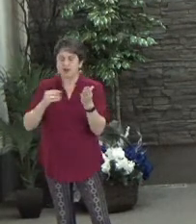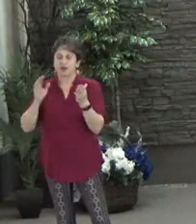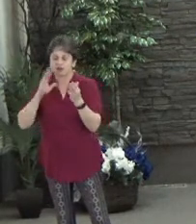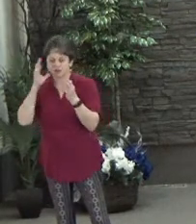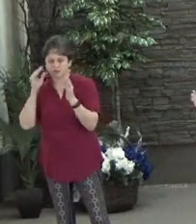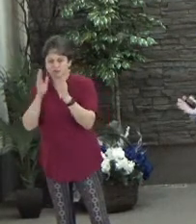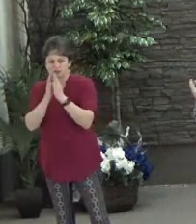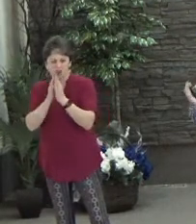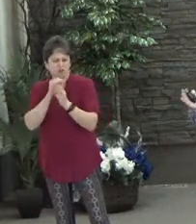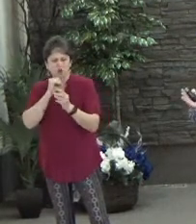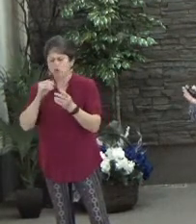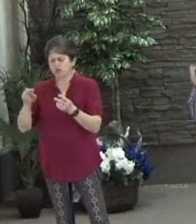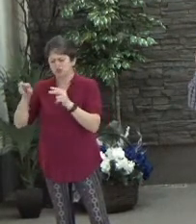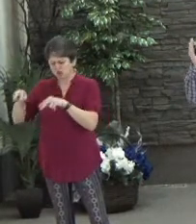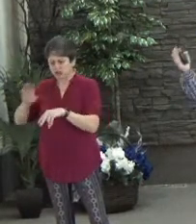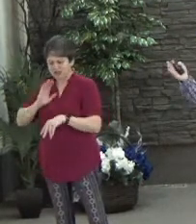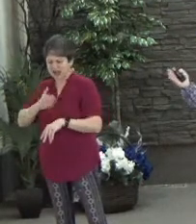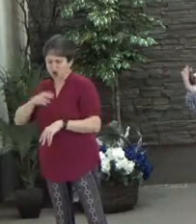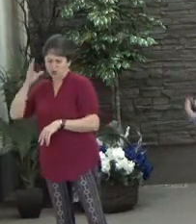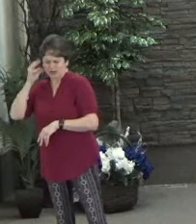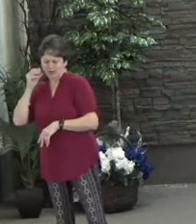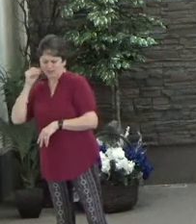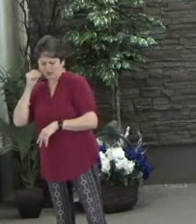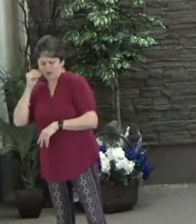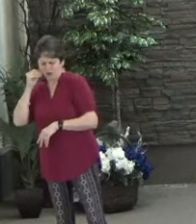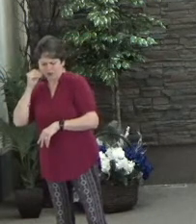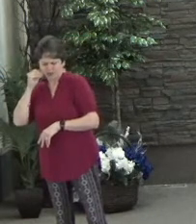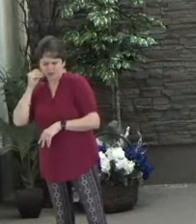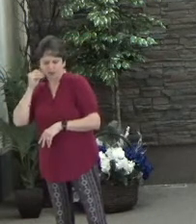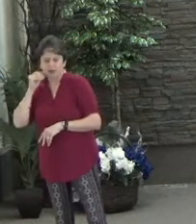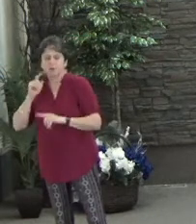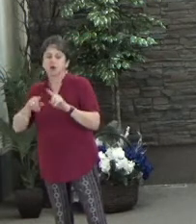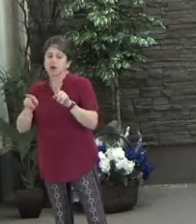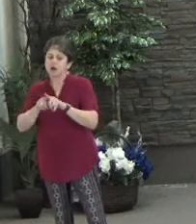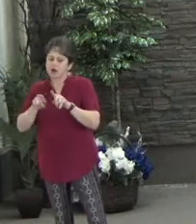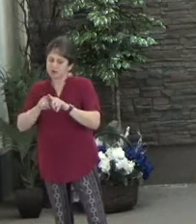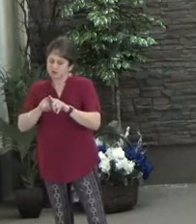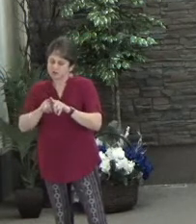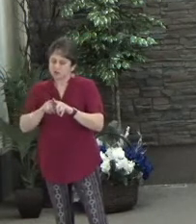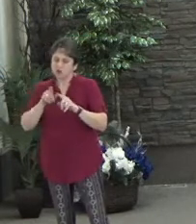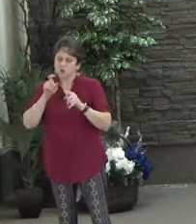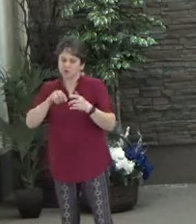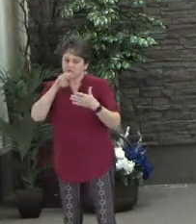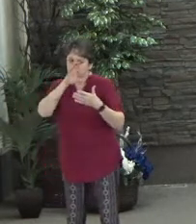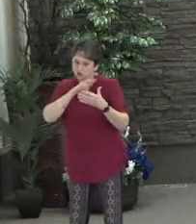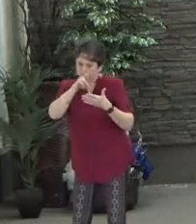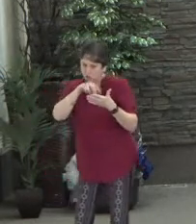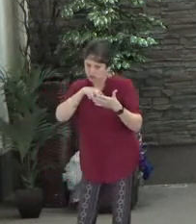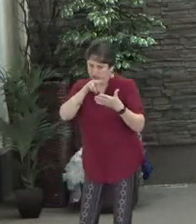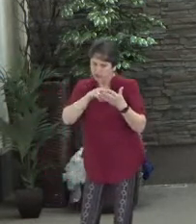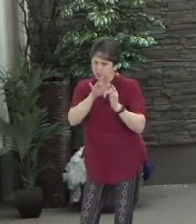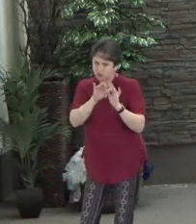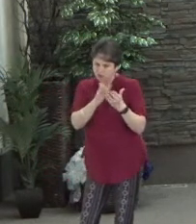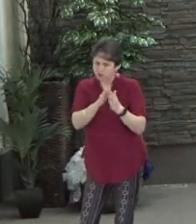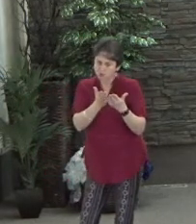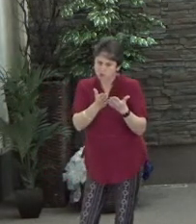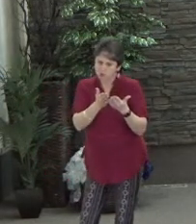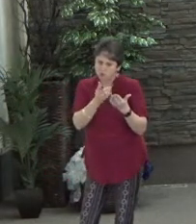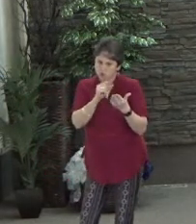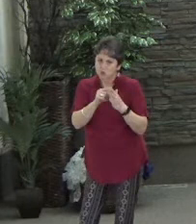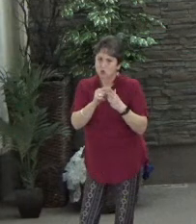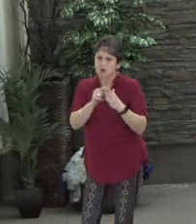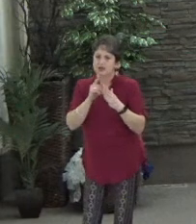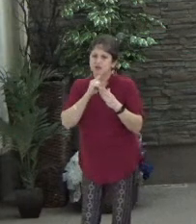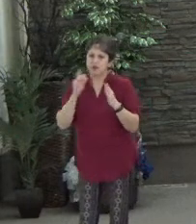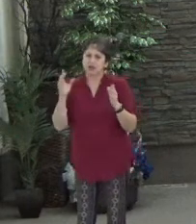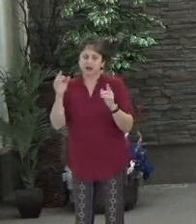look not just at our experience, as important as our experience is, we need to make sure that we also look at the Word. And we want to make sure that we